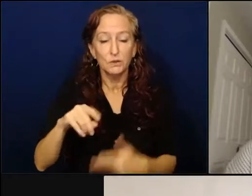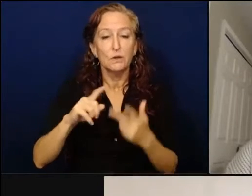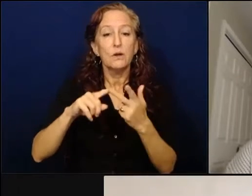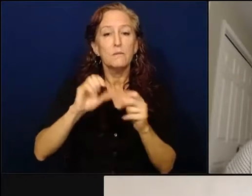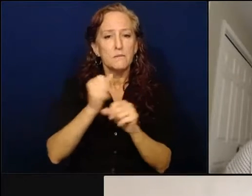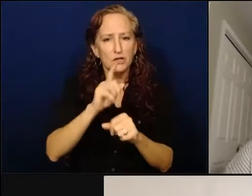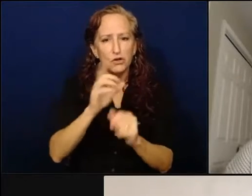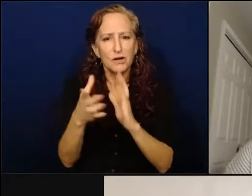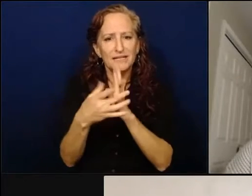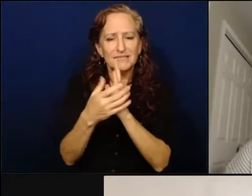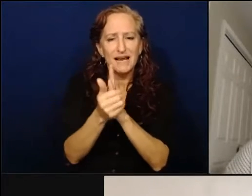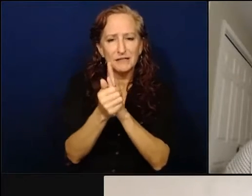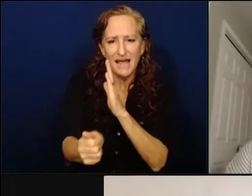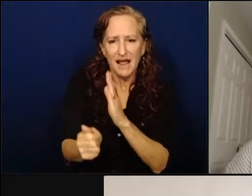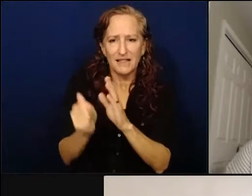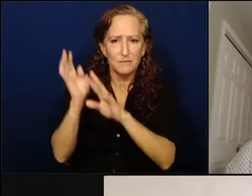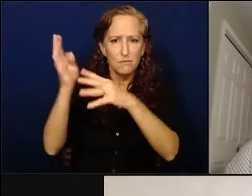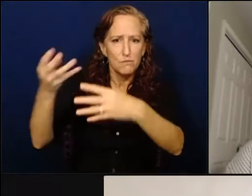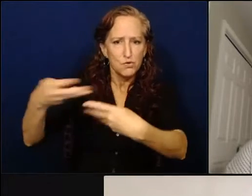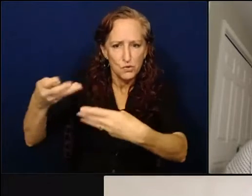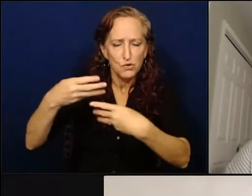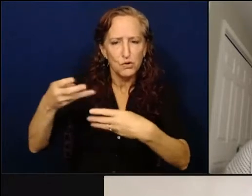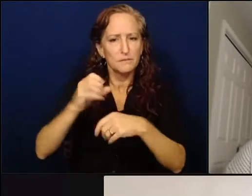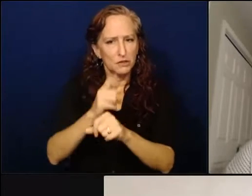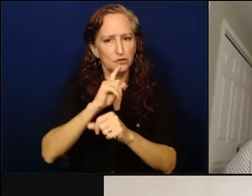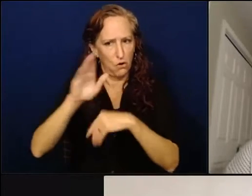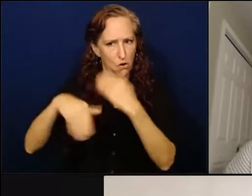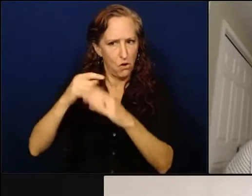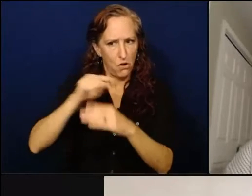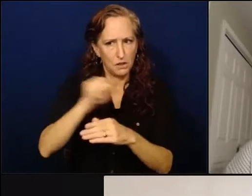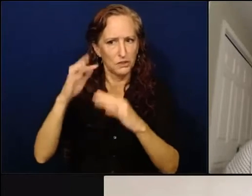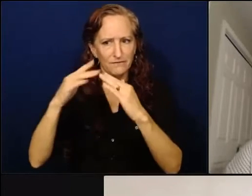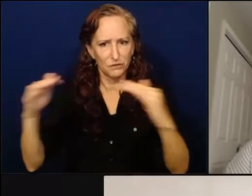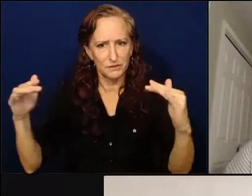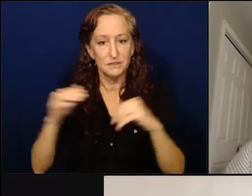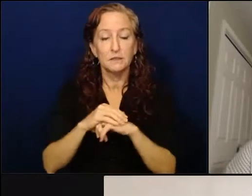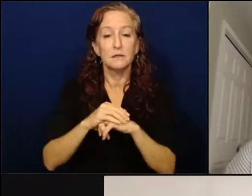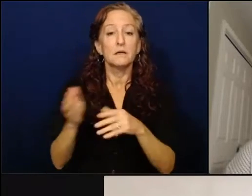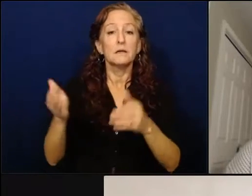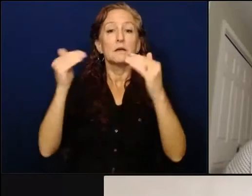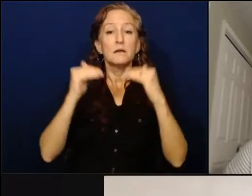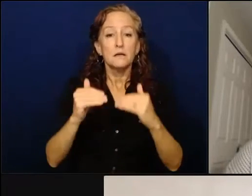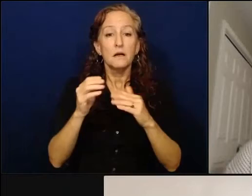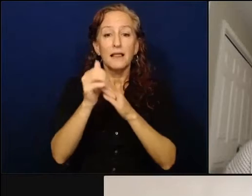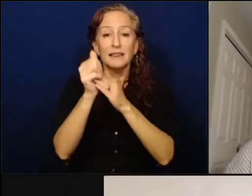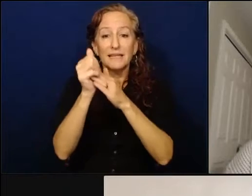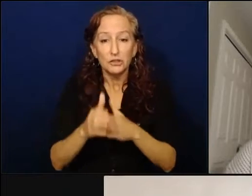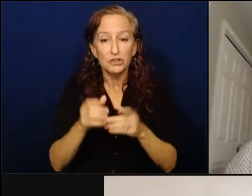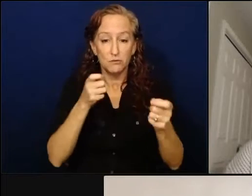to increase top of funnel diversity. Second, for leadership roles, and we define those as director and above at the